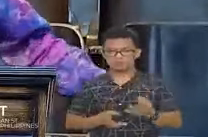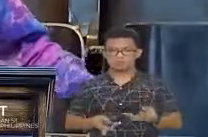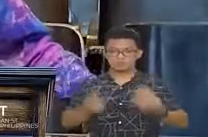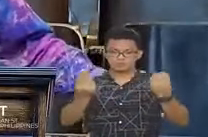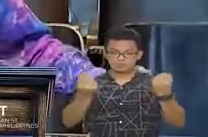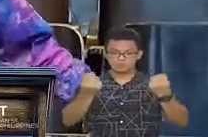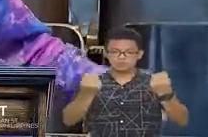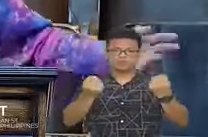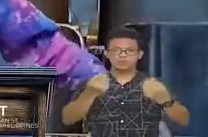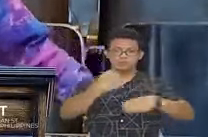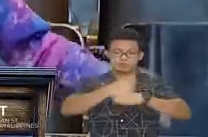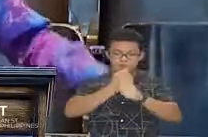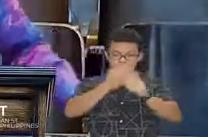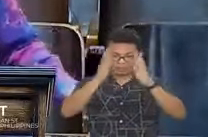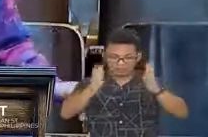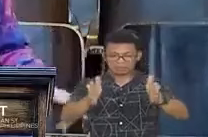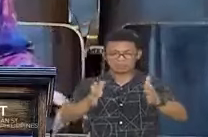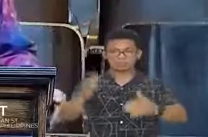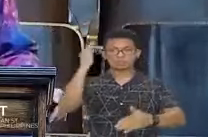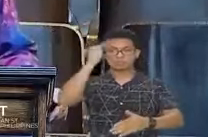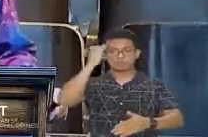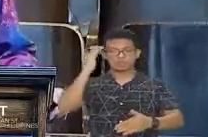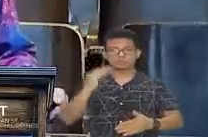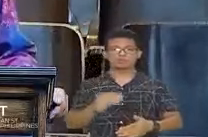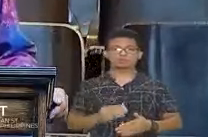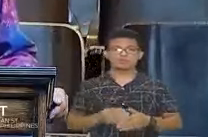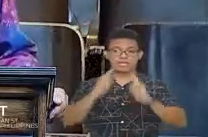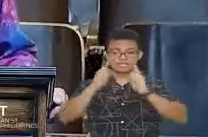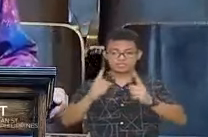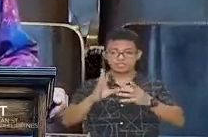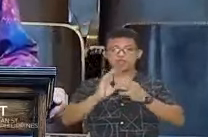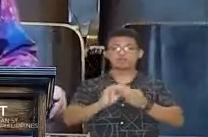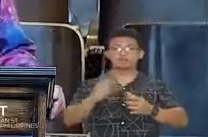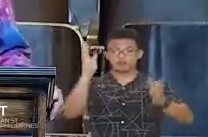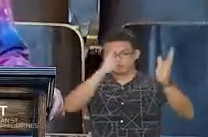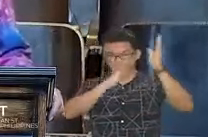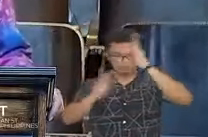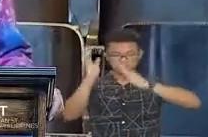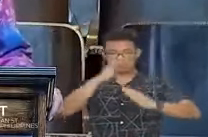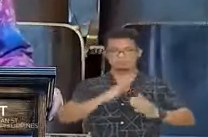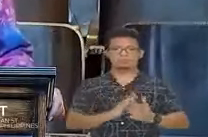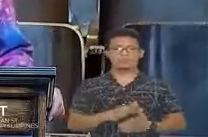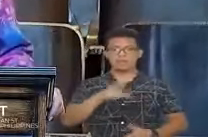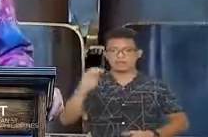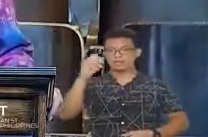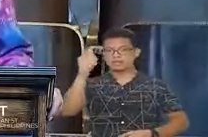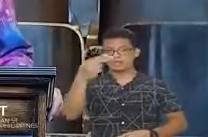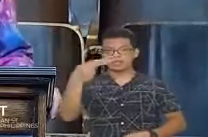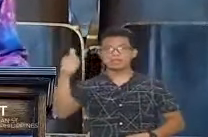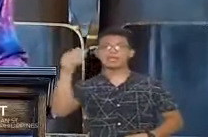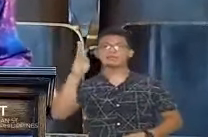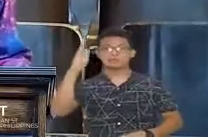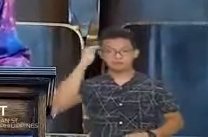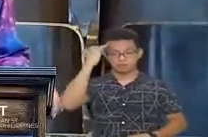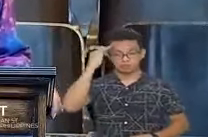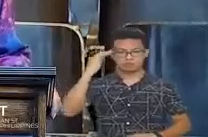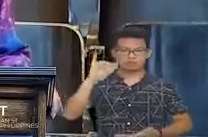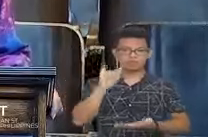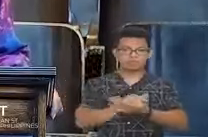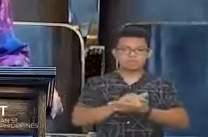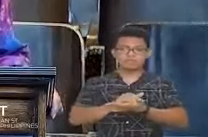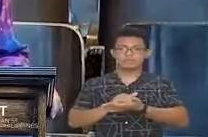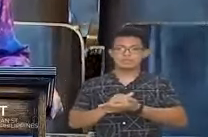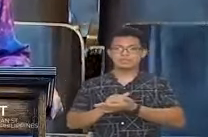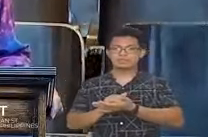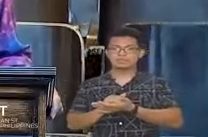Problem makers know the answer of their problem. Yeah. And Ahab knew that the reason why there is